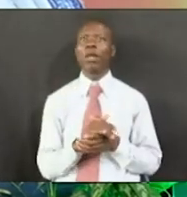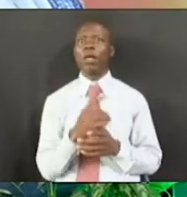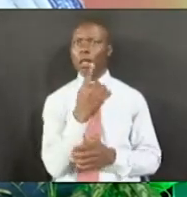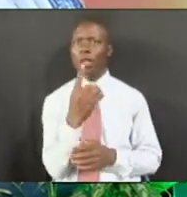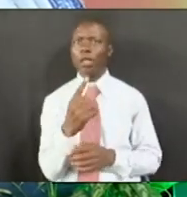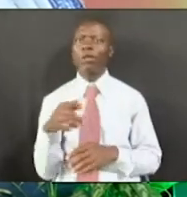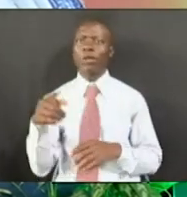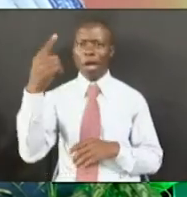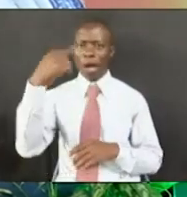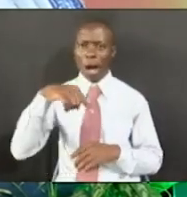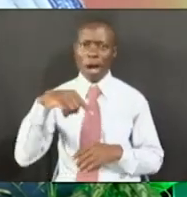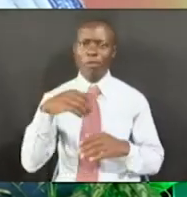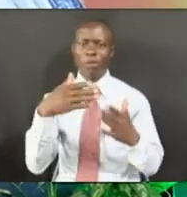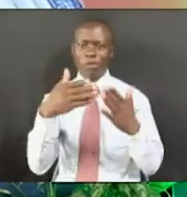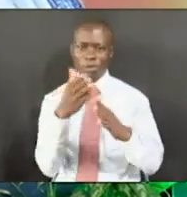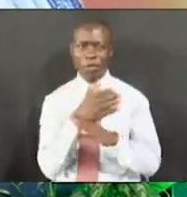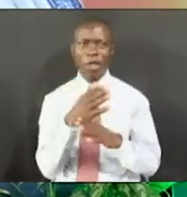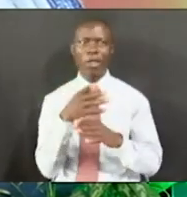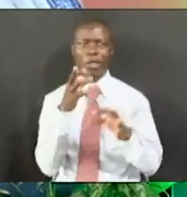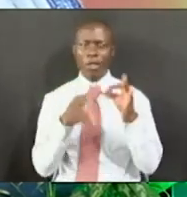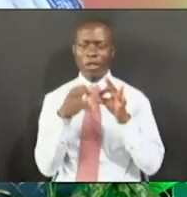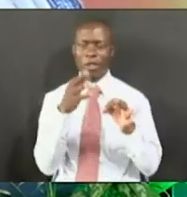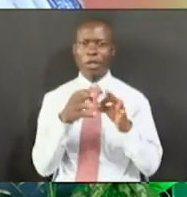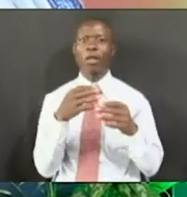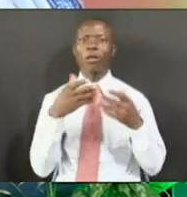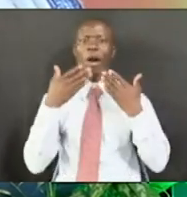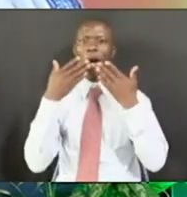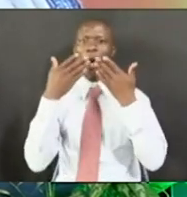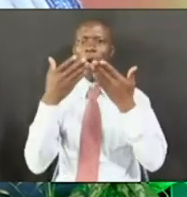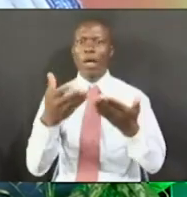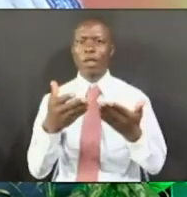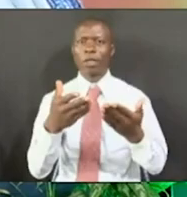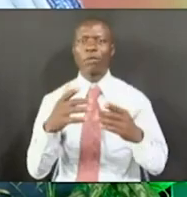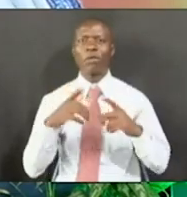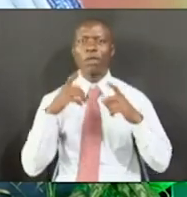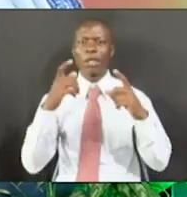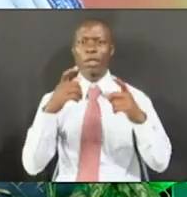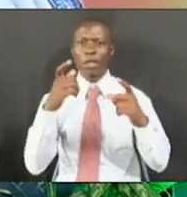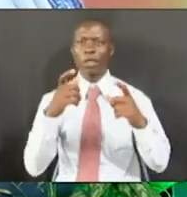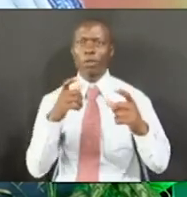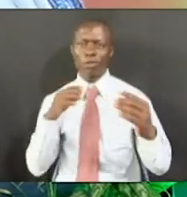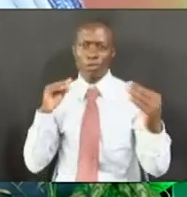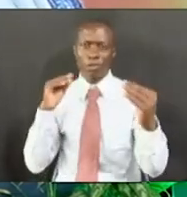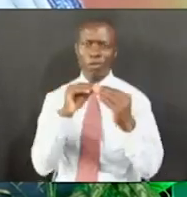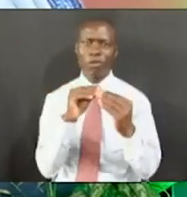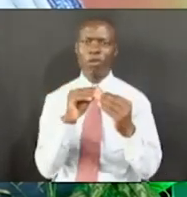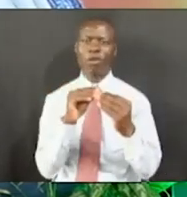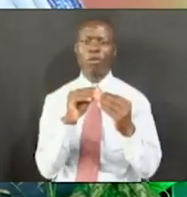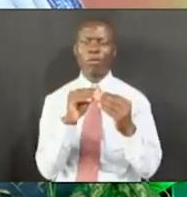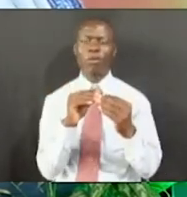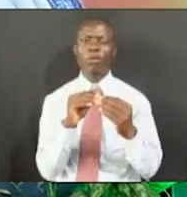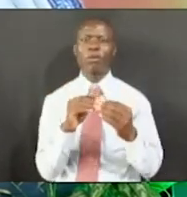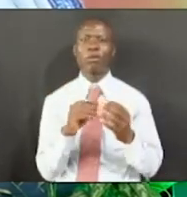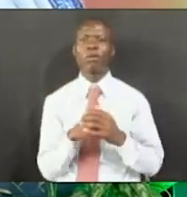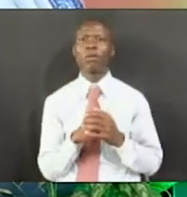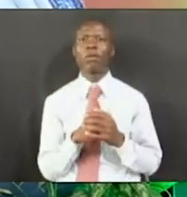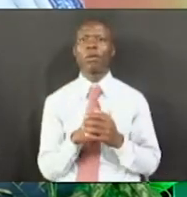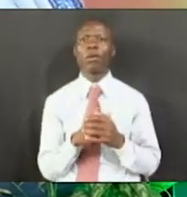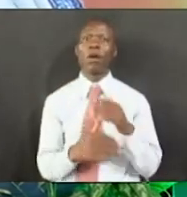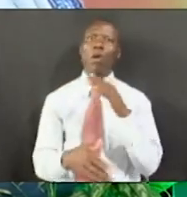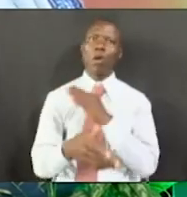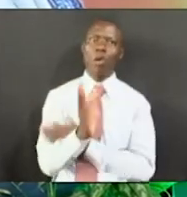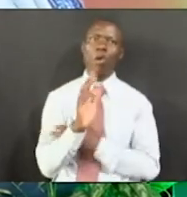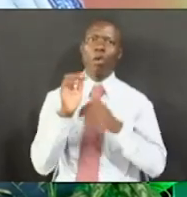judgment seat of Christ to answer for the sins committed in the body. God can raise